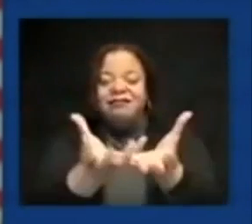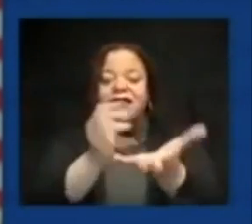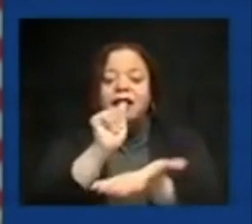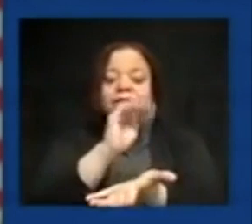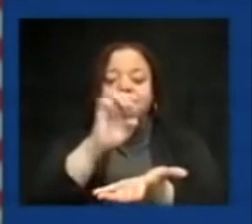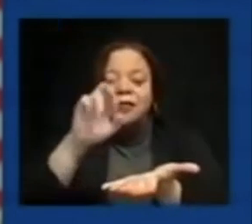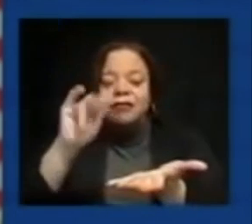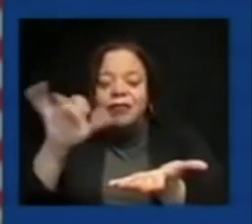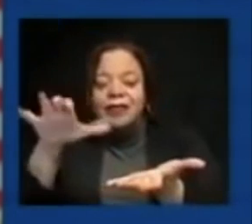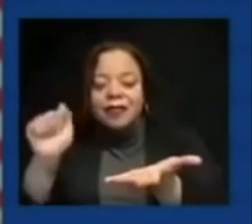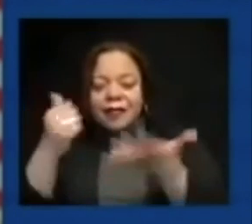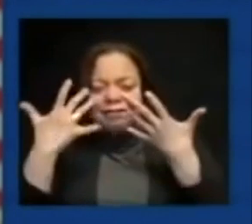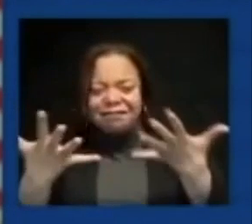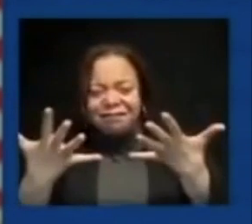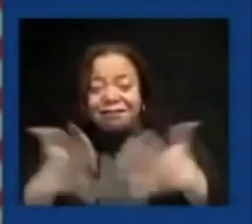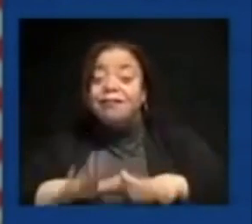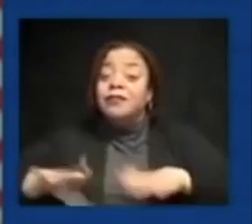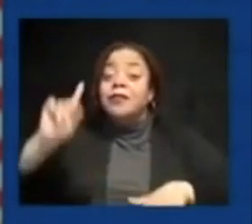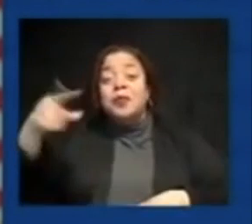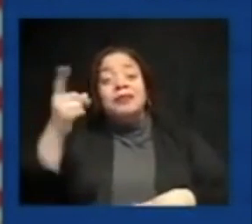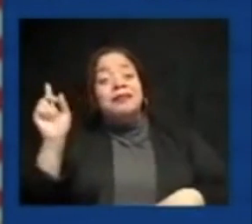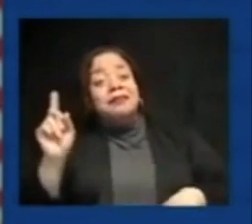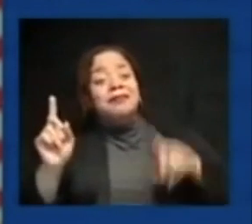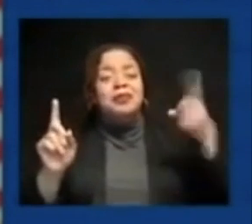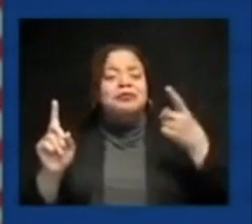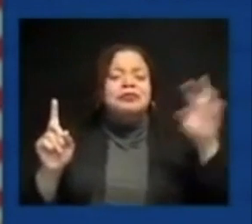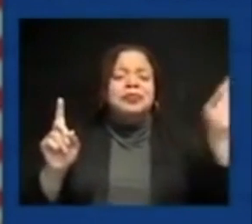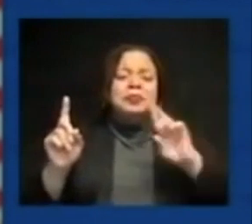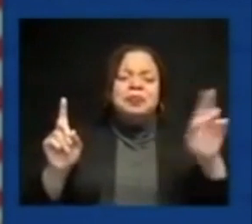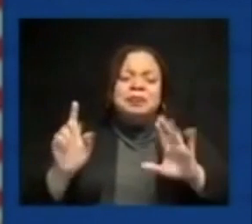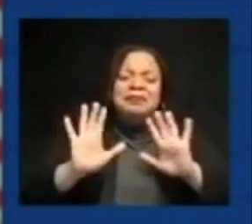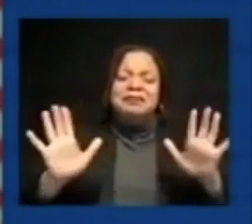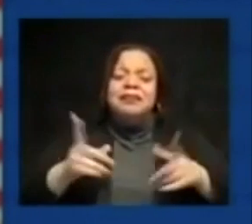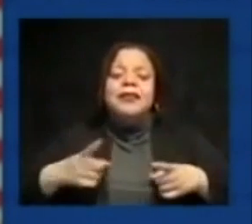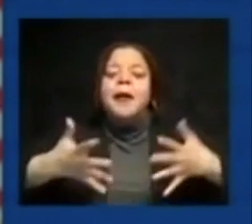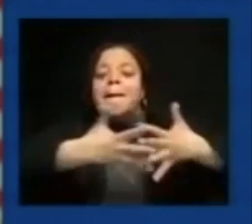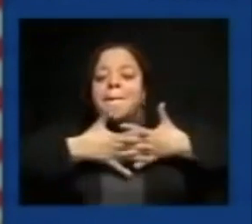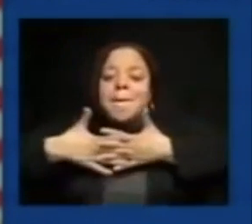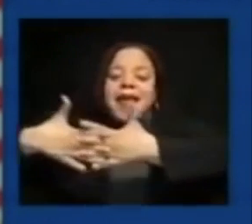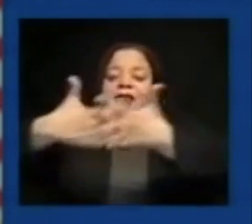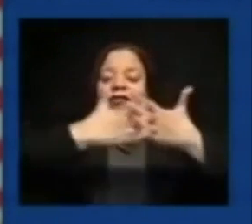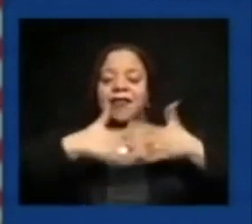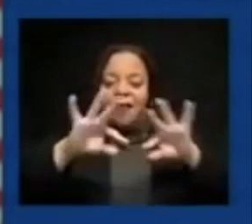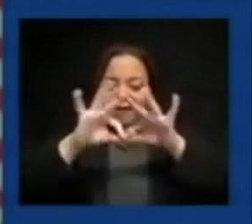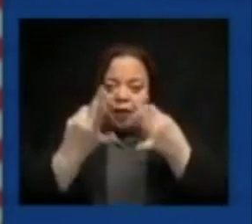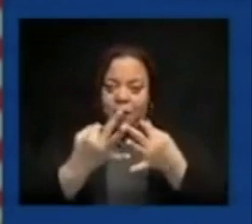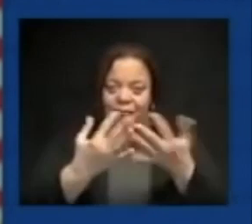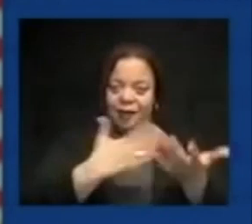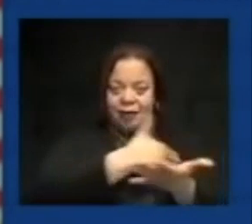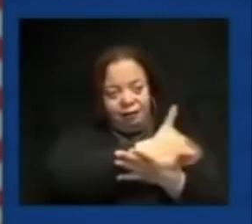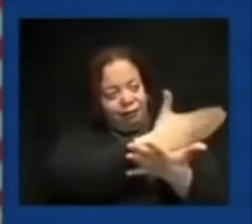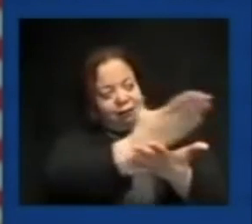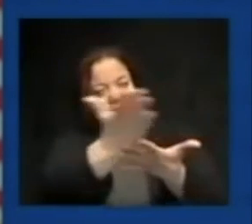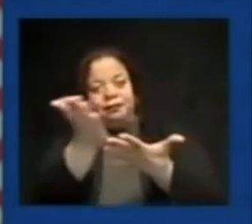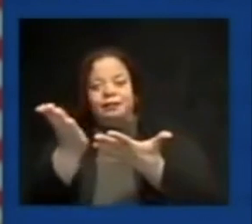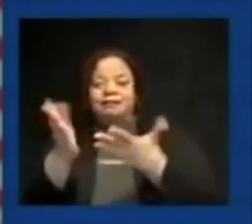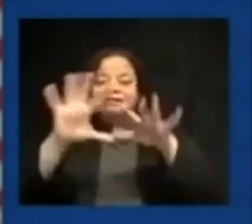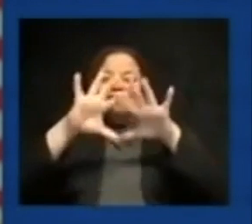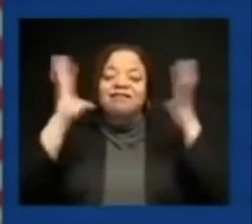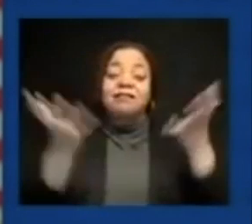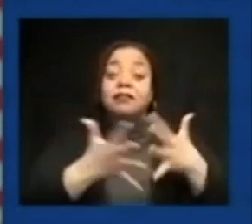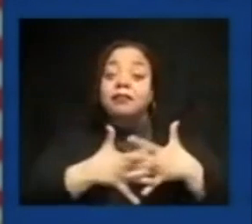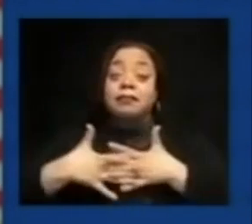families or Republican families. These were American families. And when he said he's building American jobs in the American Jobs